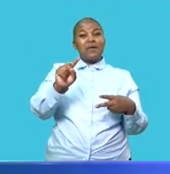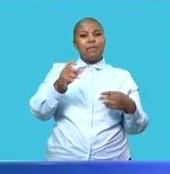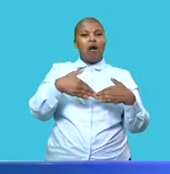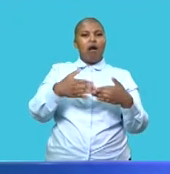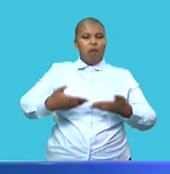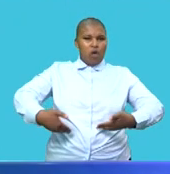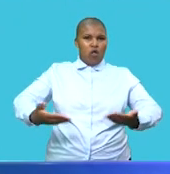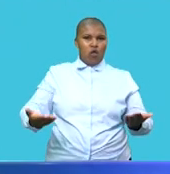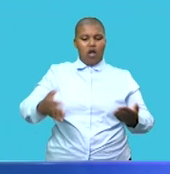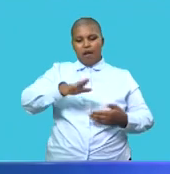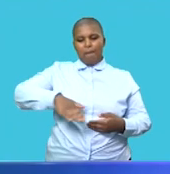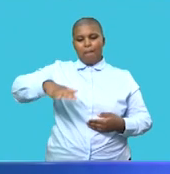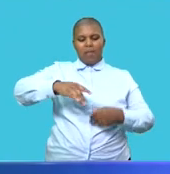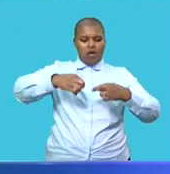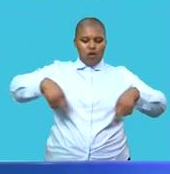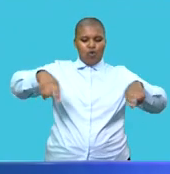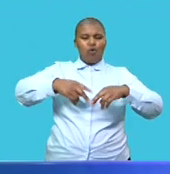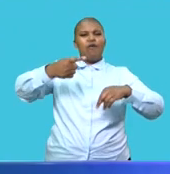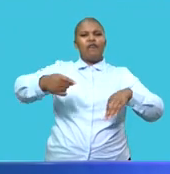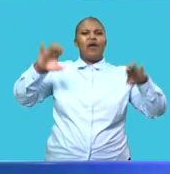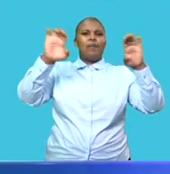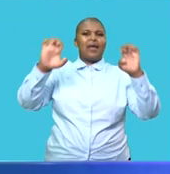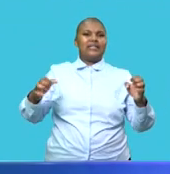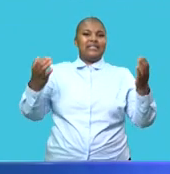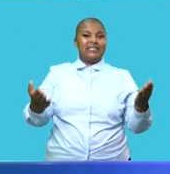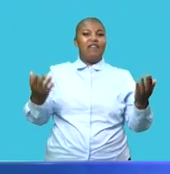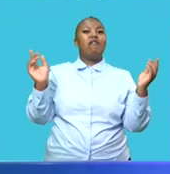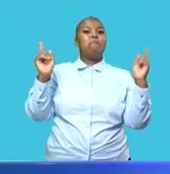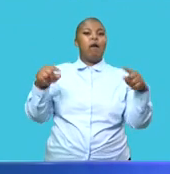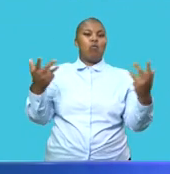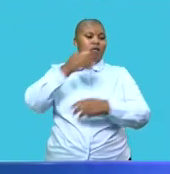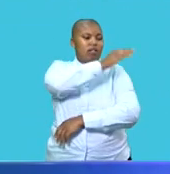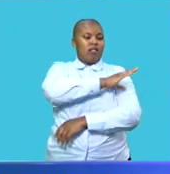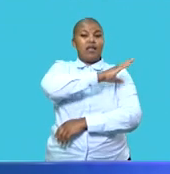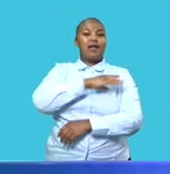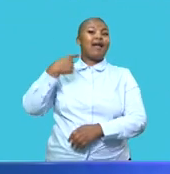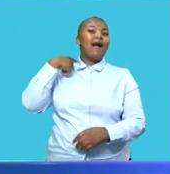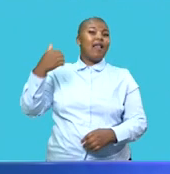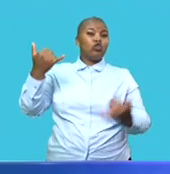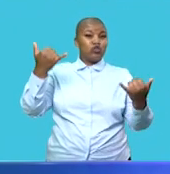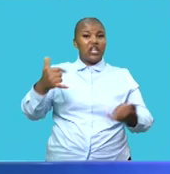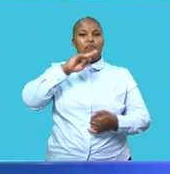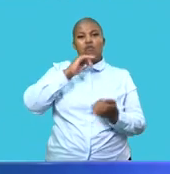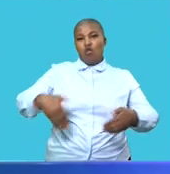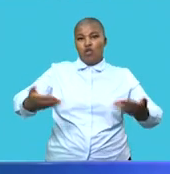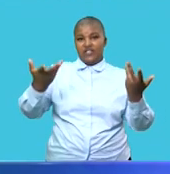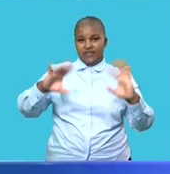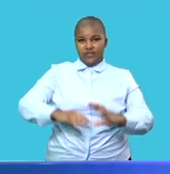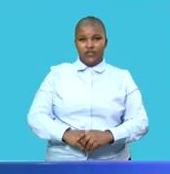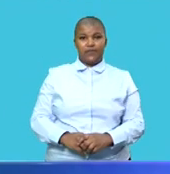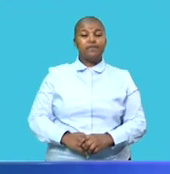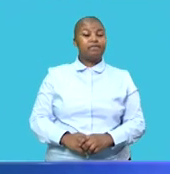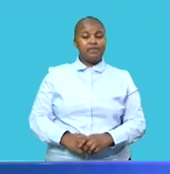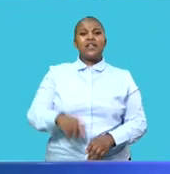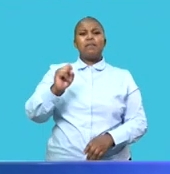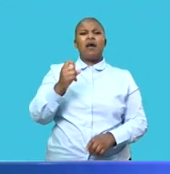kanye negumbi lezingozi nezimo eziphuthumayo emtholampilo wase Alexandra namhlanje ngesikhathi zasekuseni. Umnikelo uyingxenye yezinhlelo